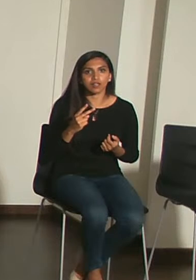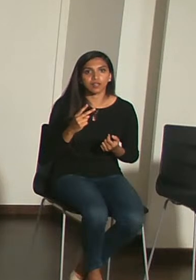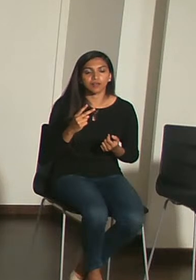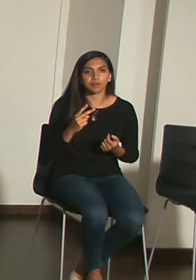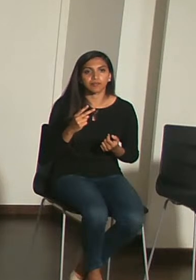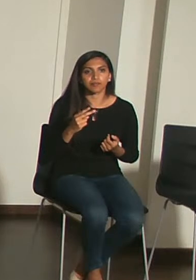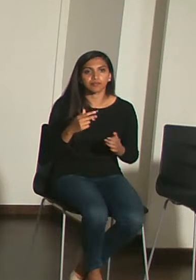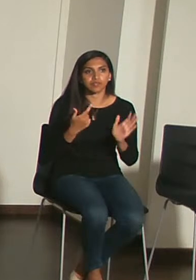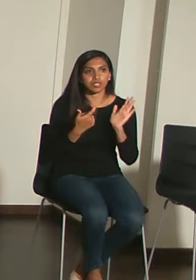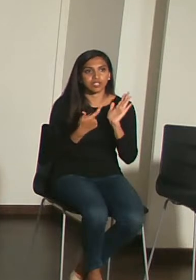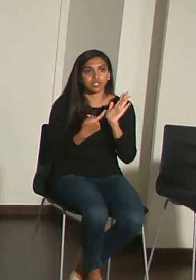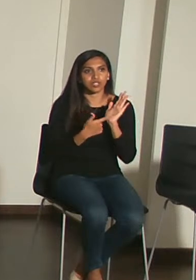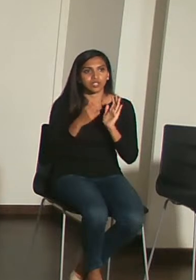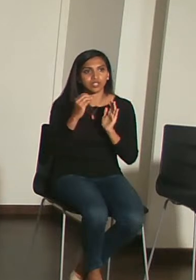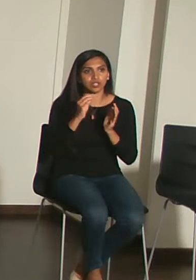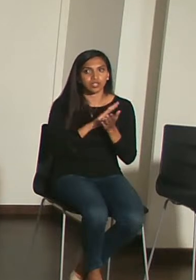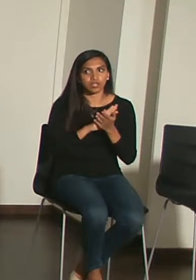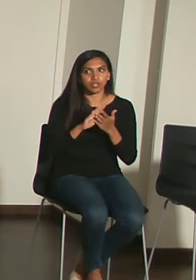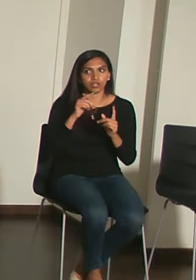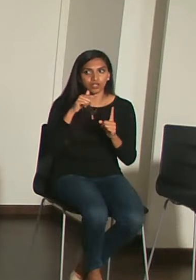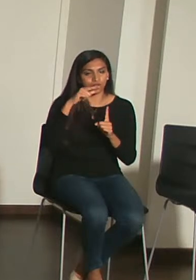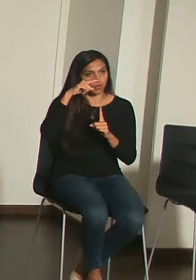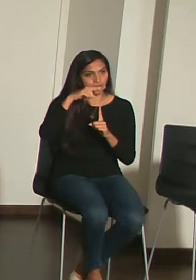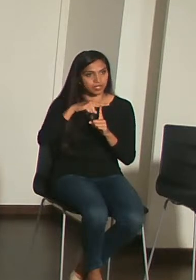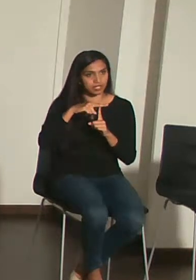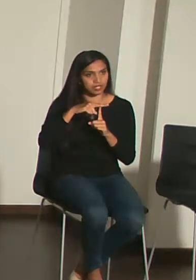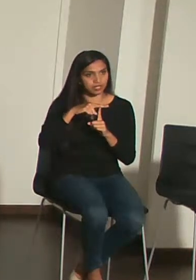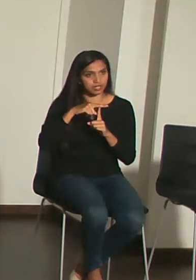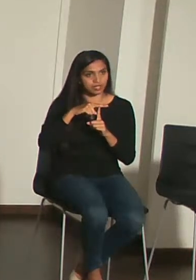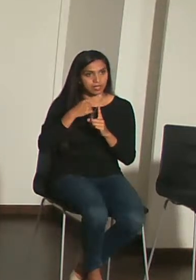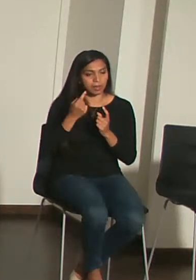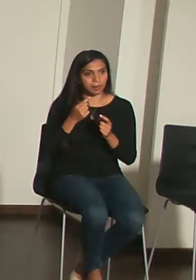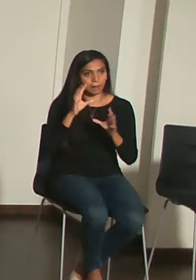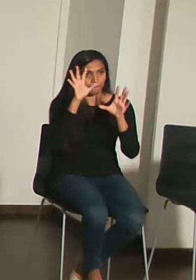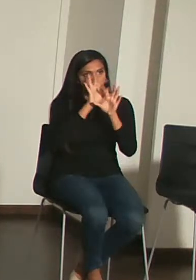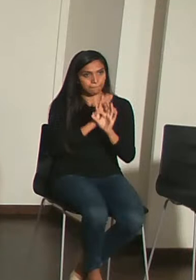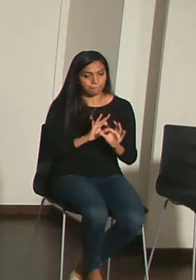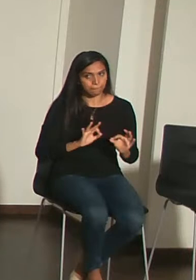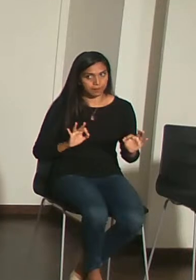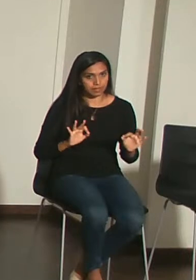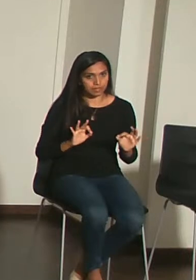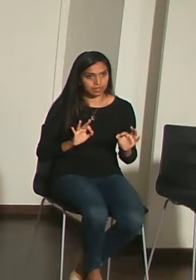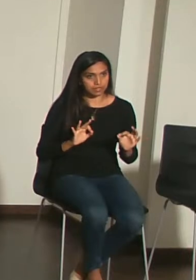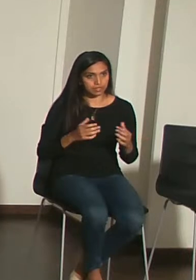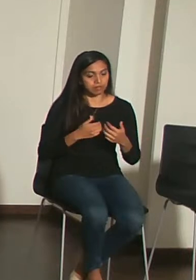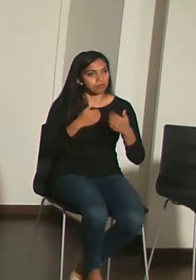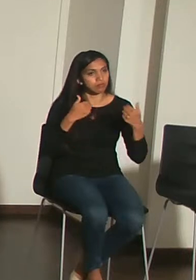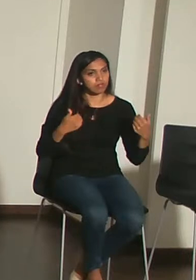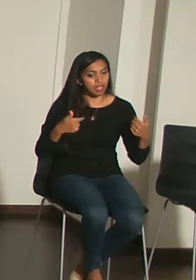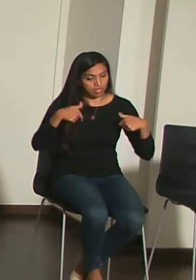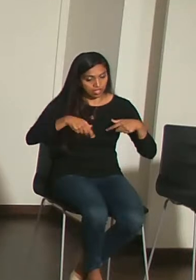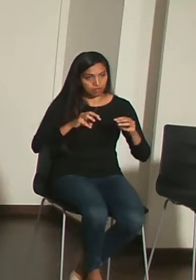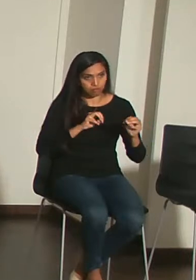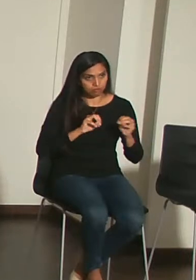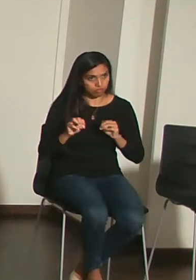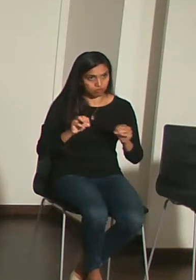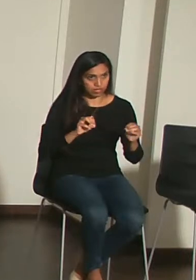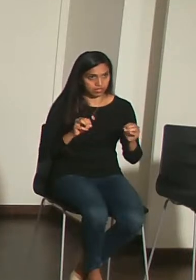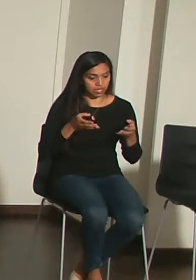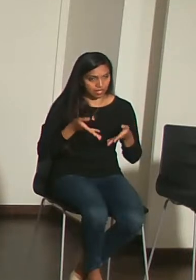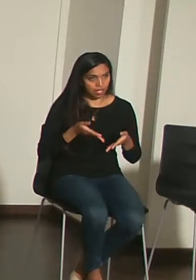Rohit Vemula piece being removed from the Shanghai Biennale, because now you have a moment in history